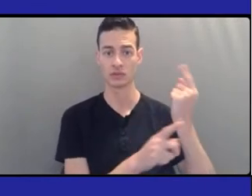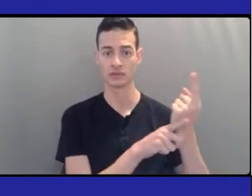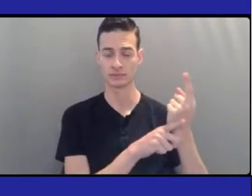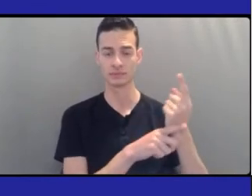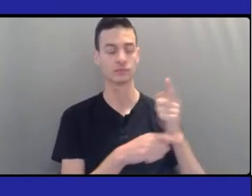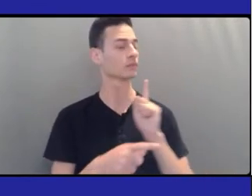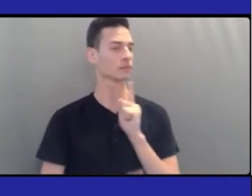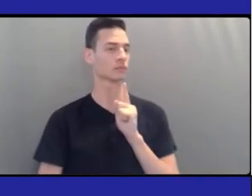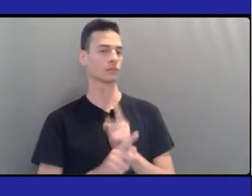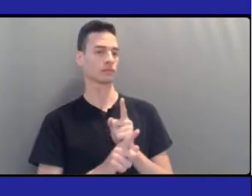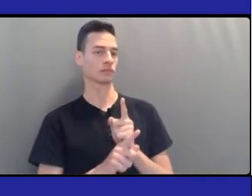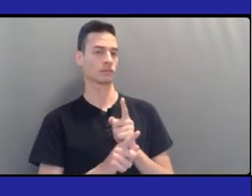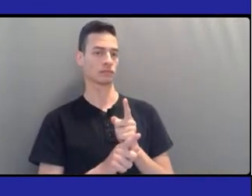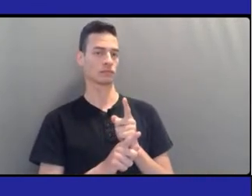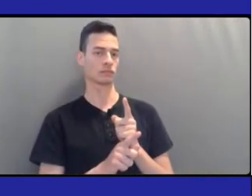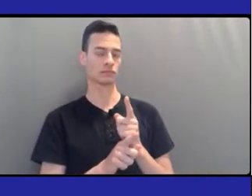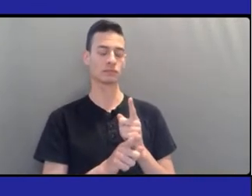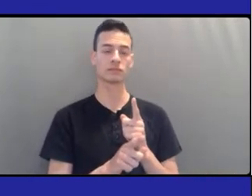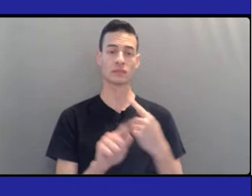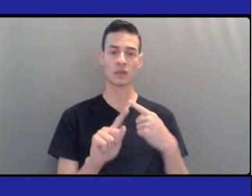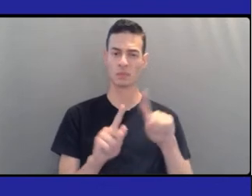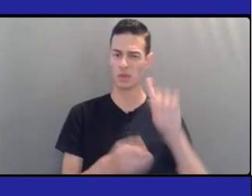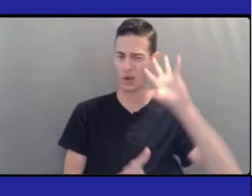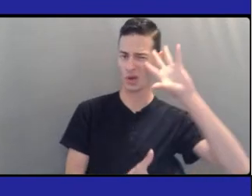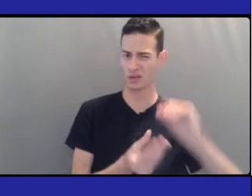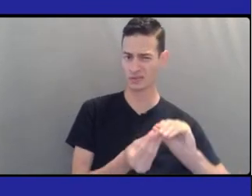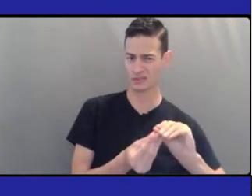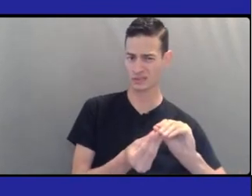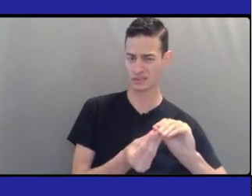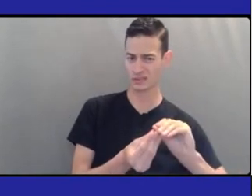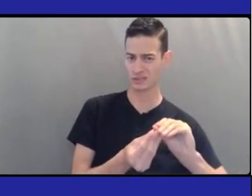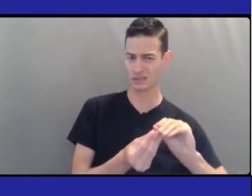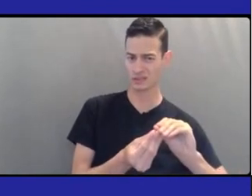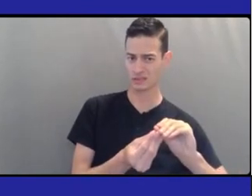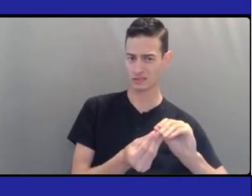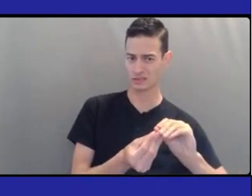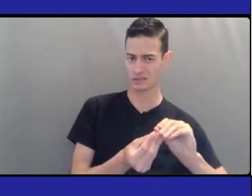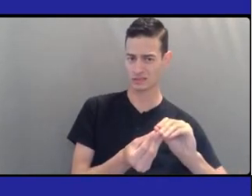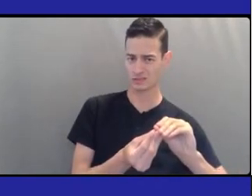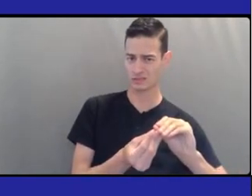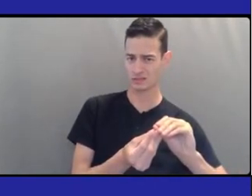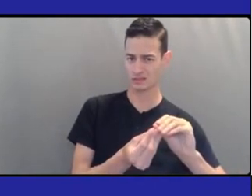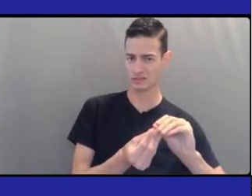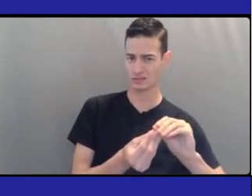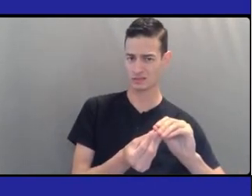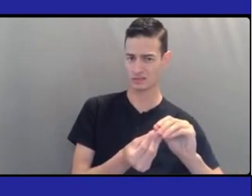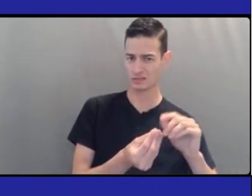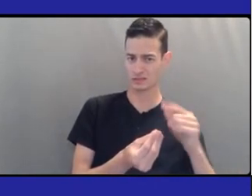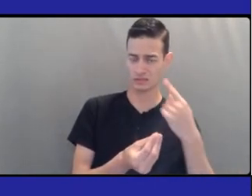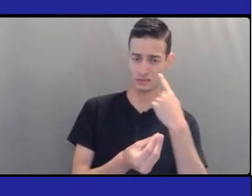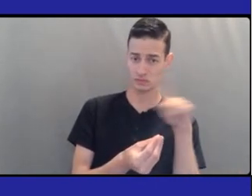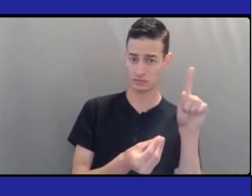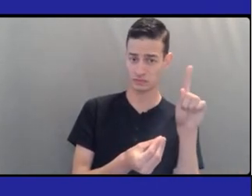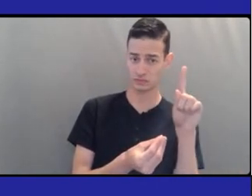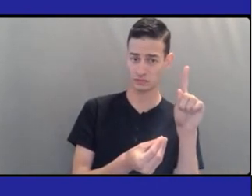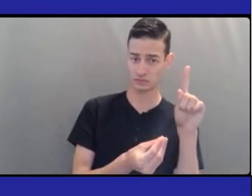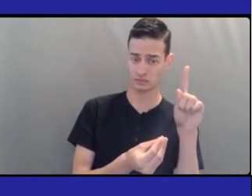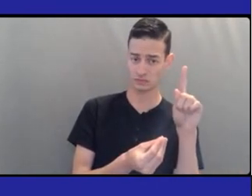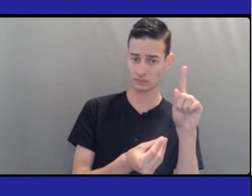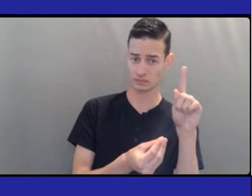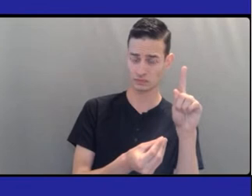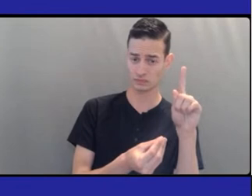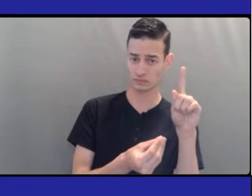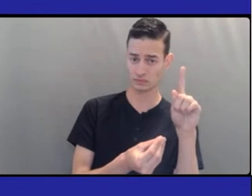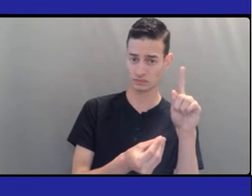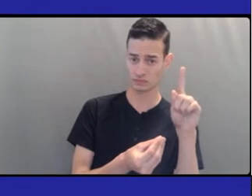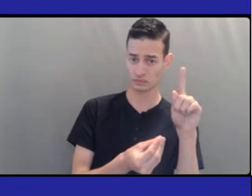then, but the total contract spend, is it for that same 3 year period, is actually going to be greater because of